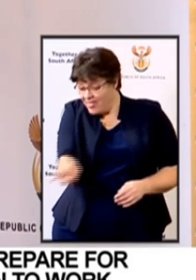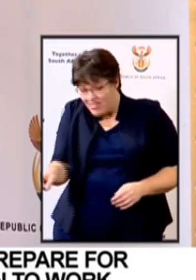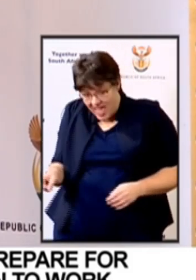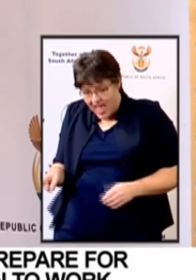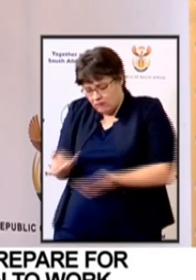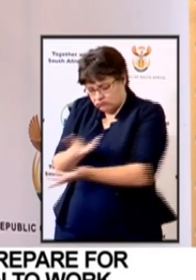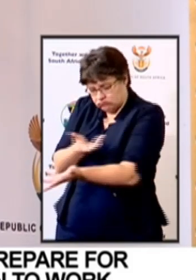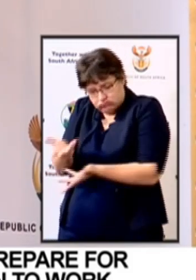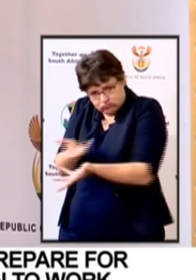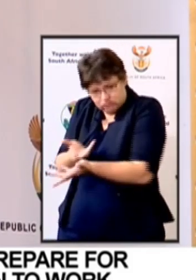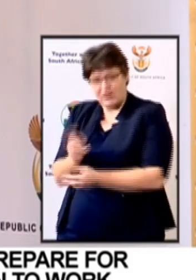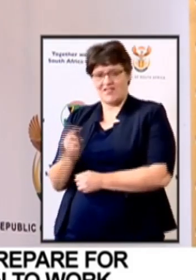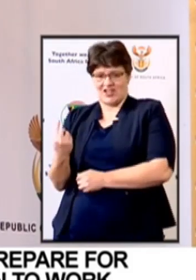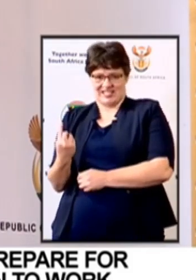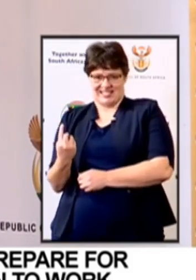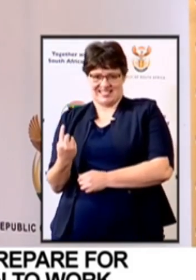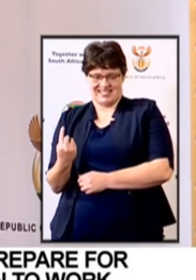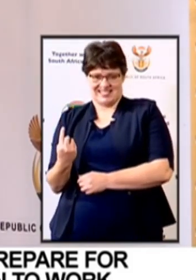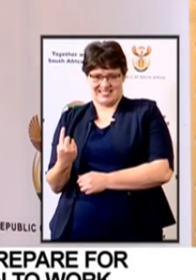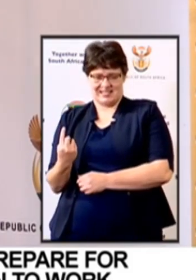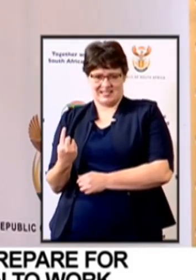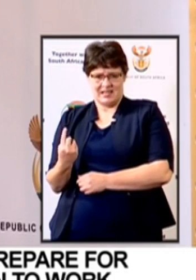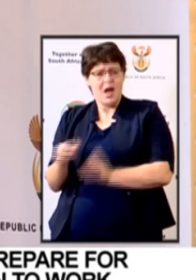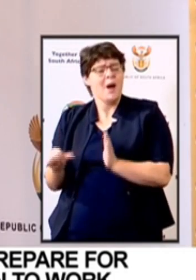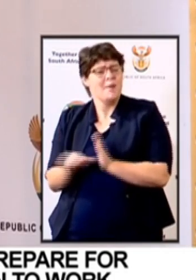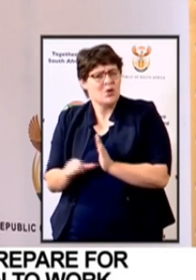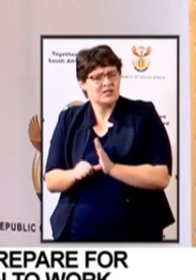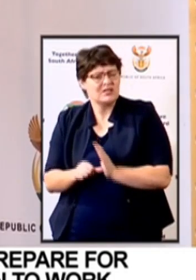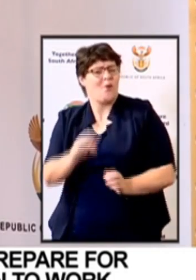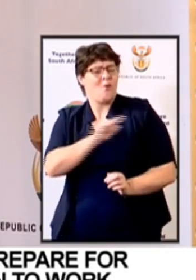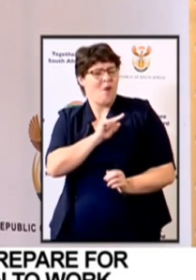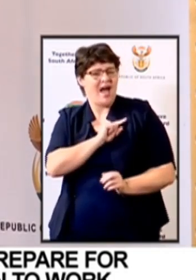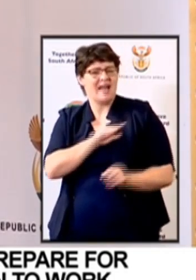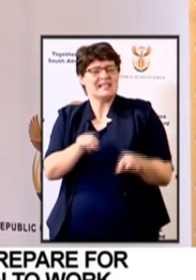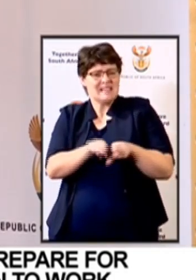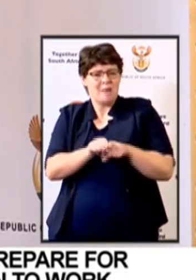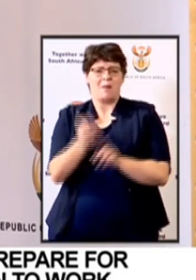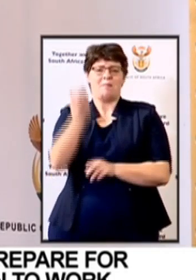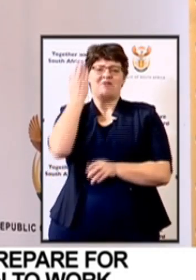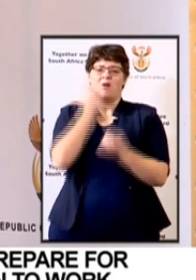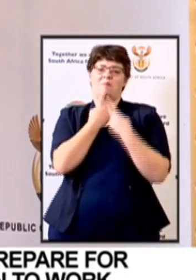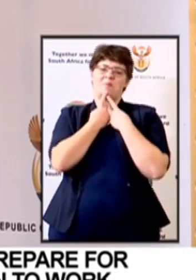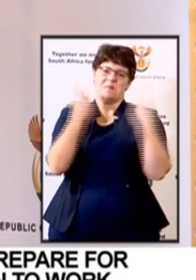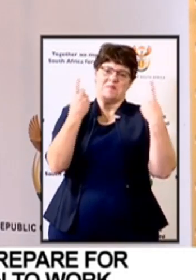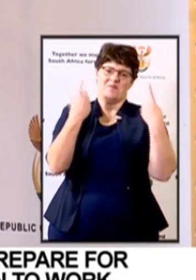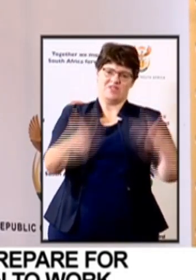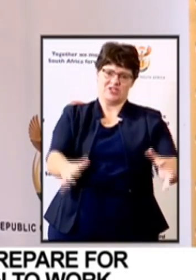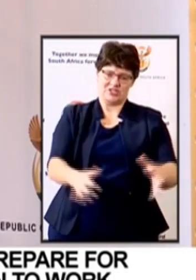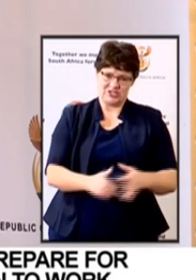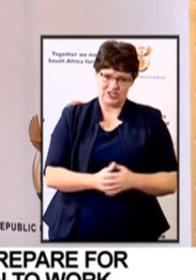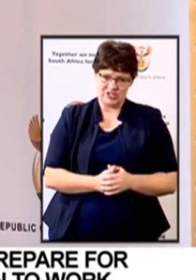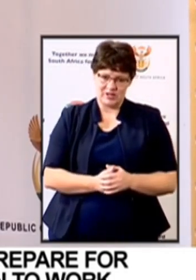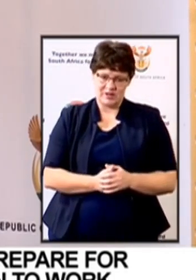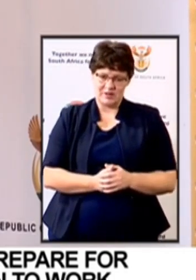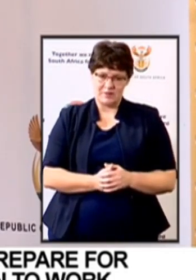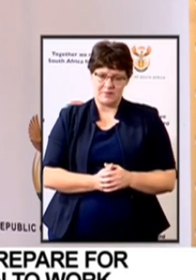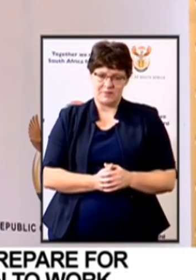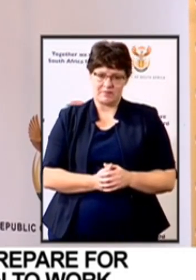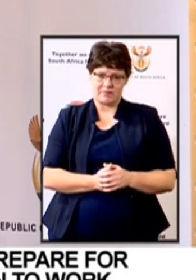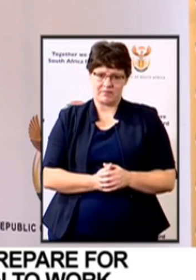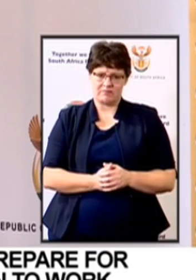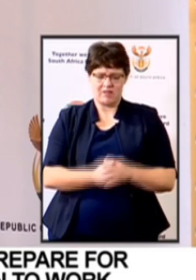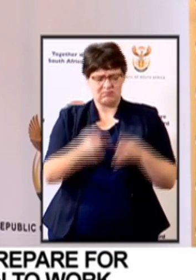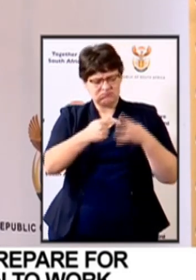this is necessary, especially in the light of what I spoke to earlier on in relation to